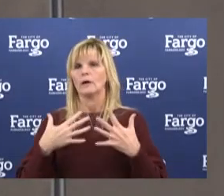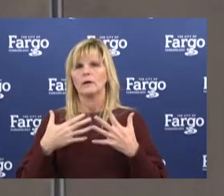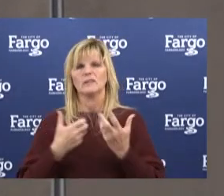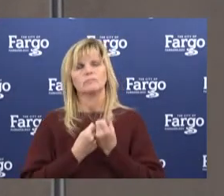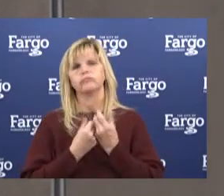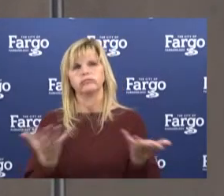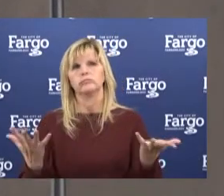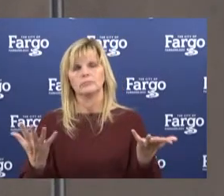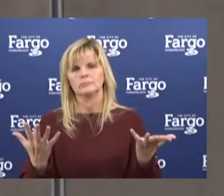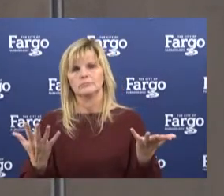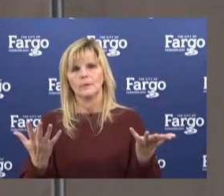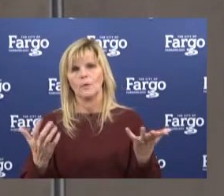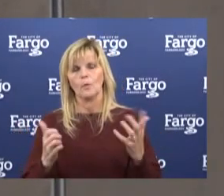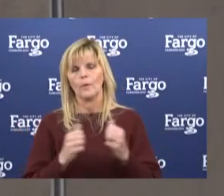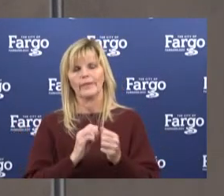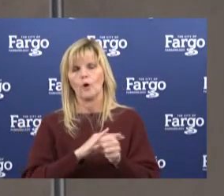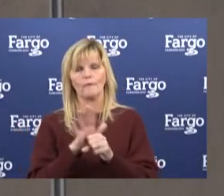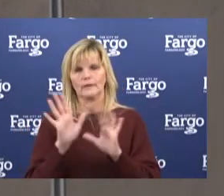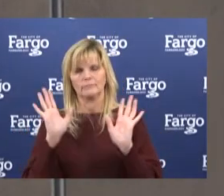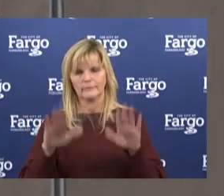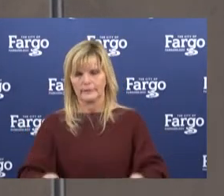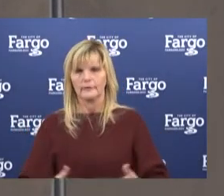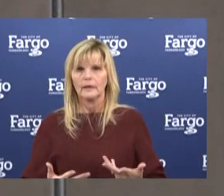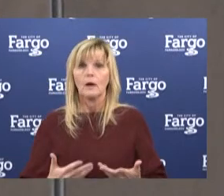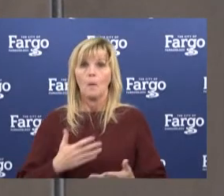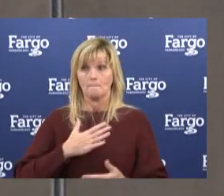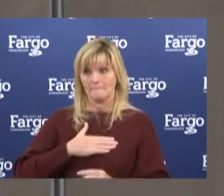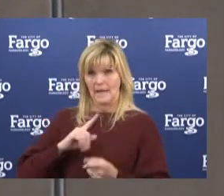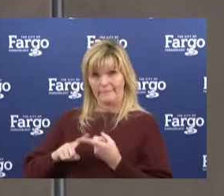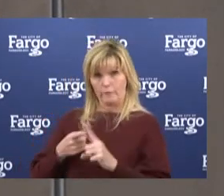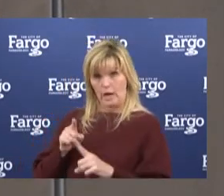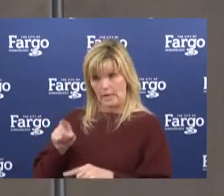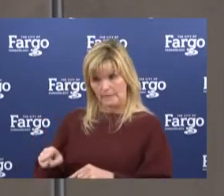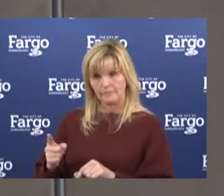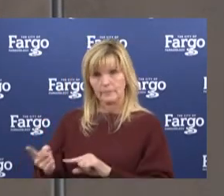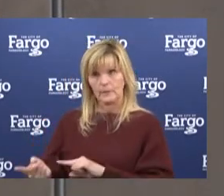with COVID. And there was a friend of mine who